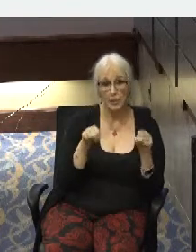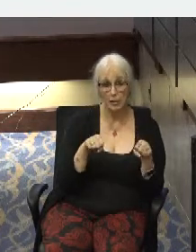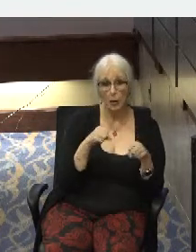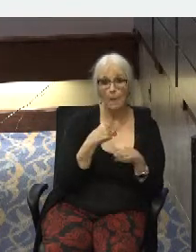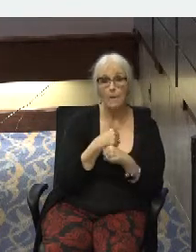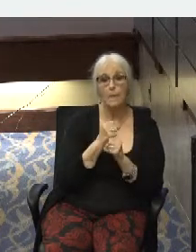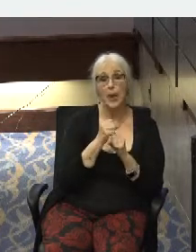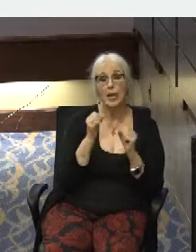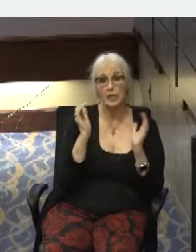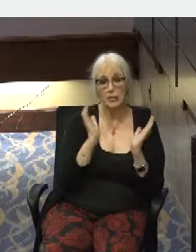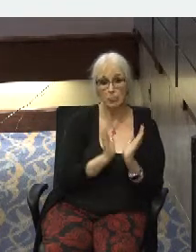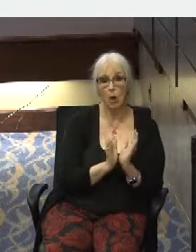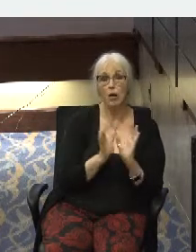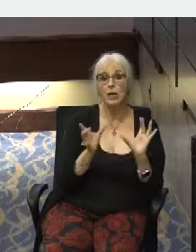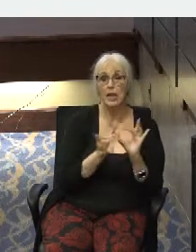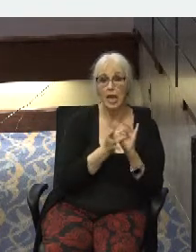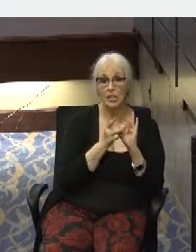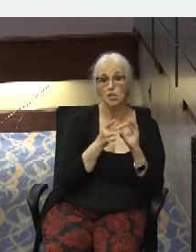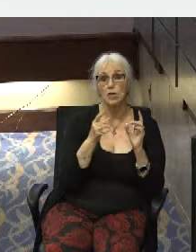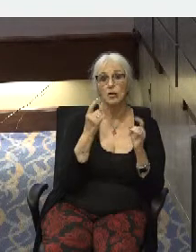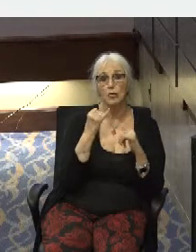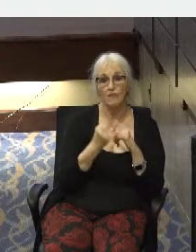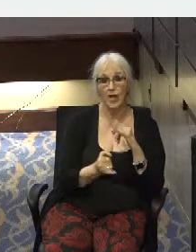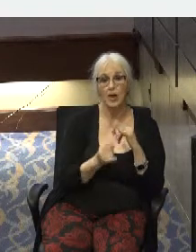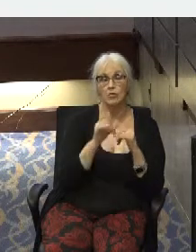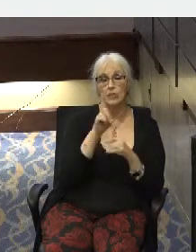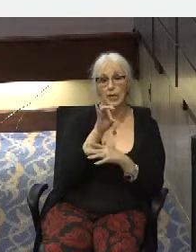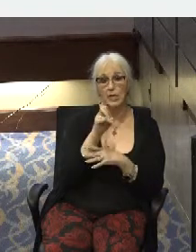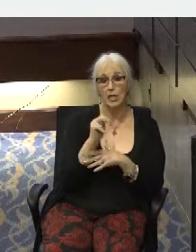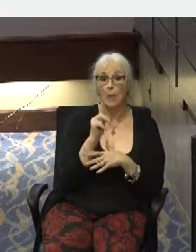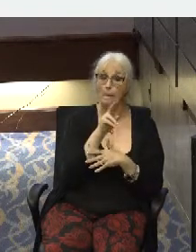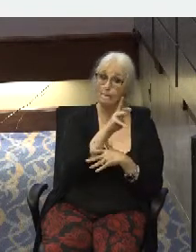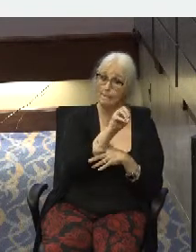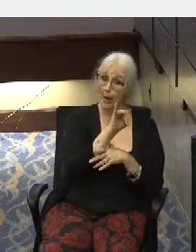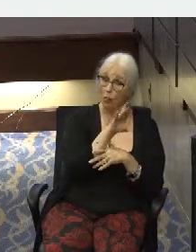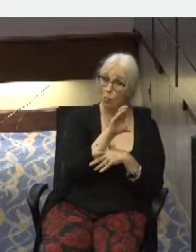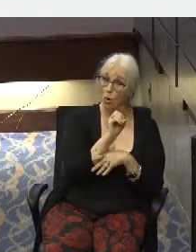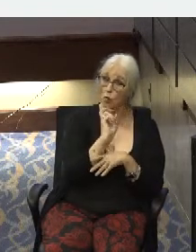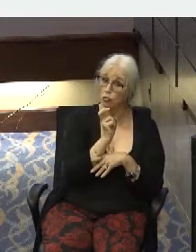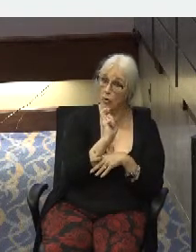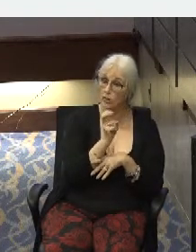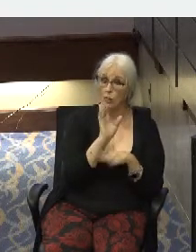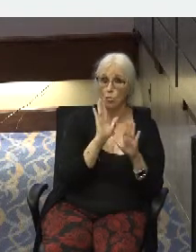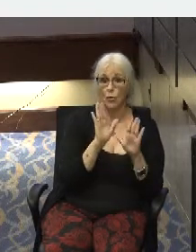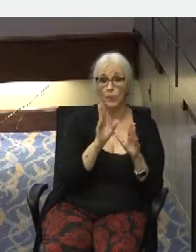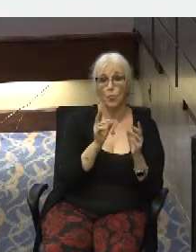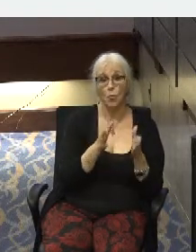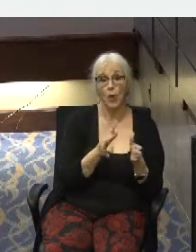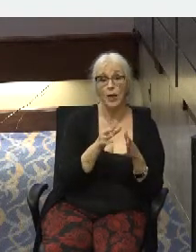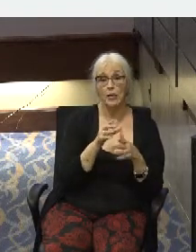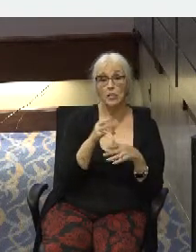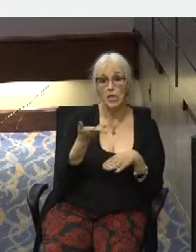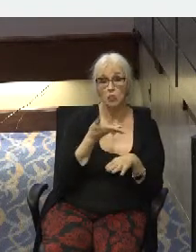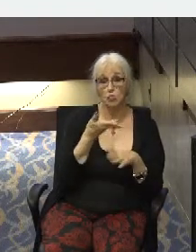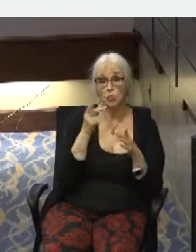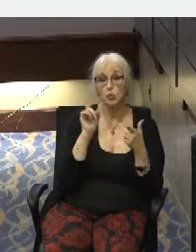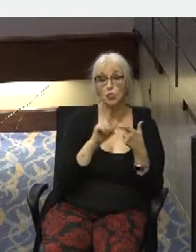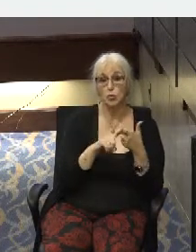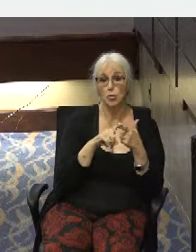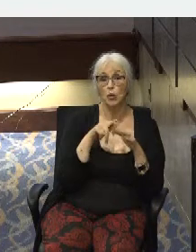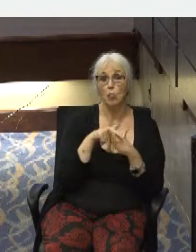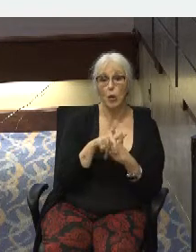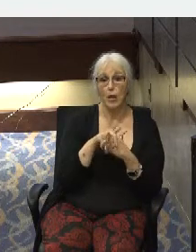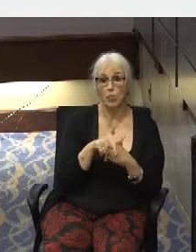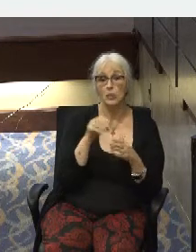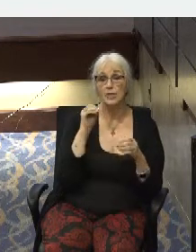your final destination once getting off the service. So microtransit is a really great way to implement that and introduce that to the riders in the